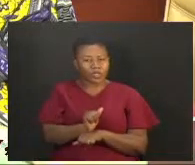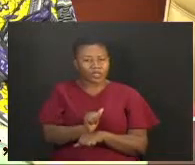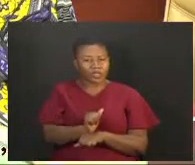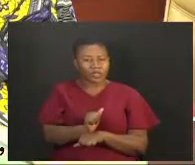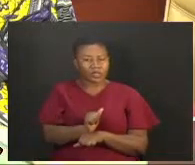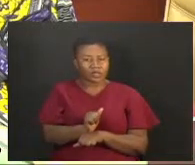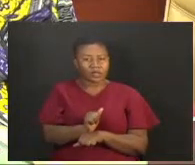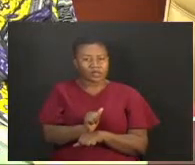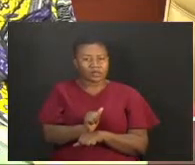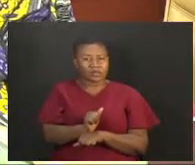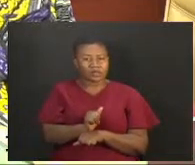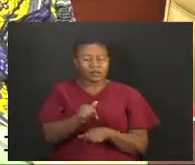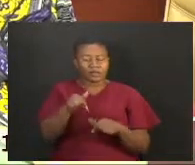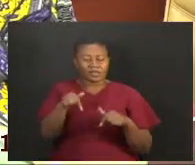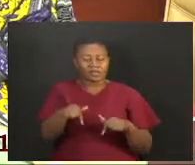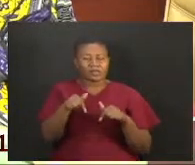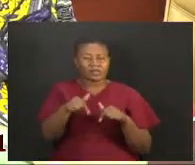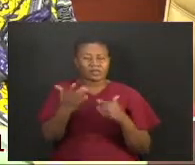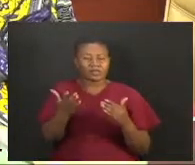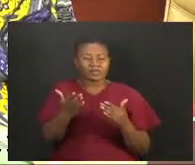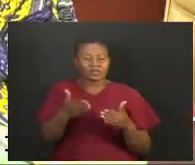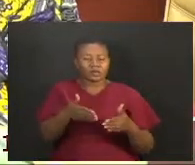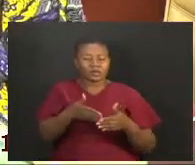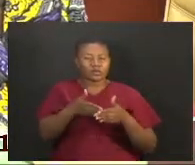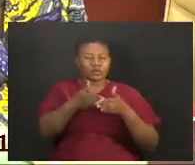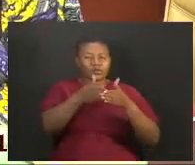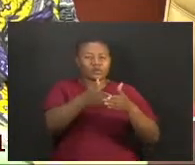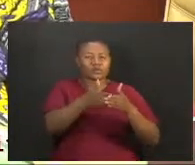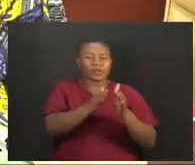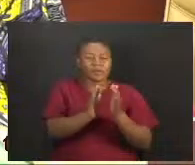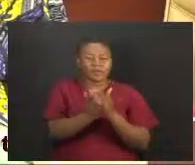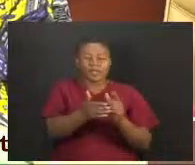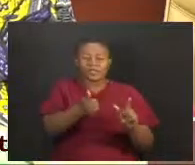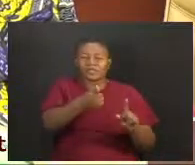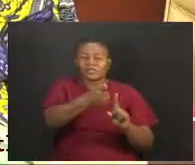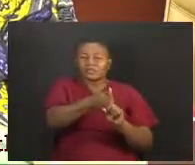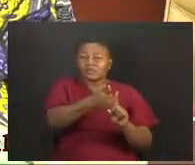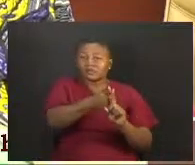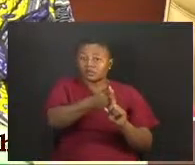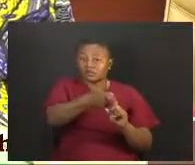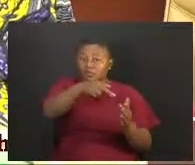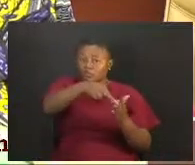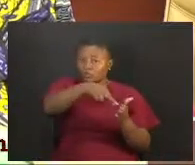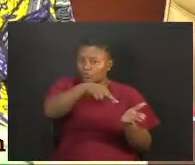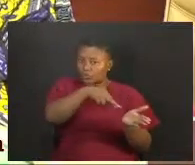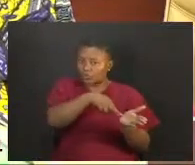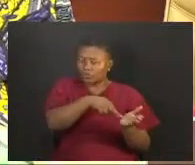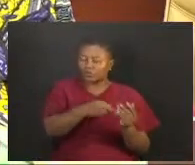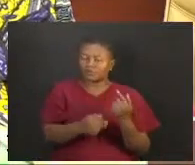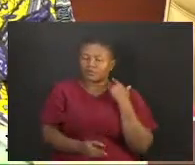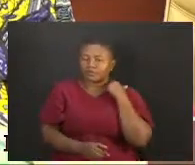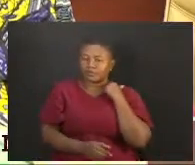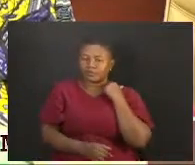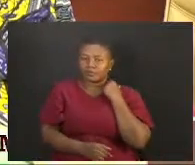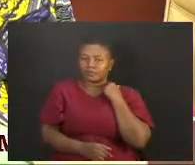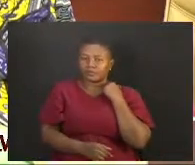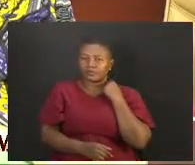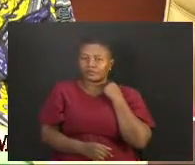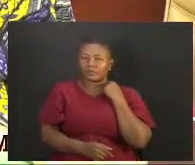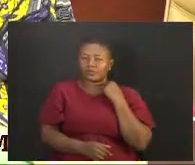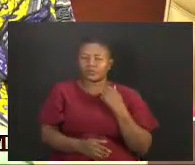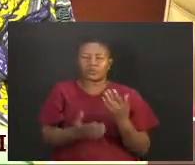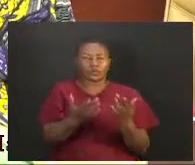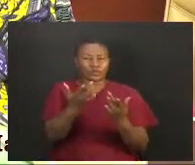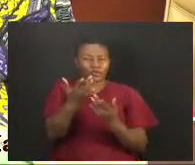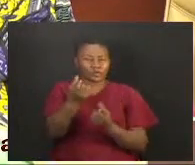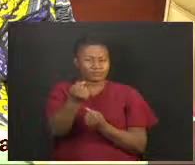This house is equally guided by its own rules and precedents. Wait a moment. For